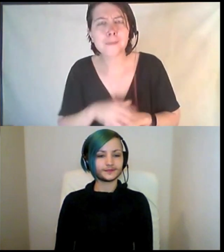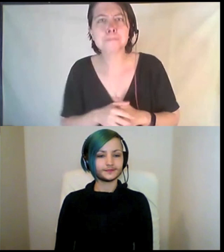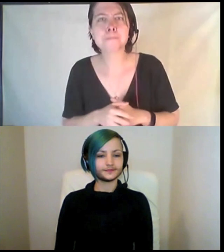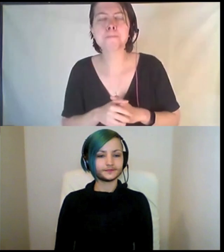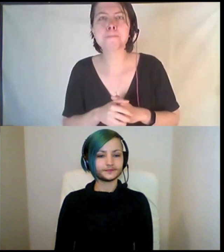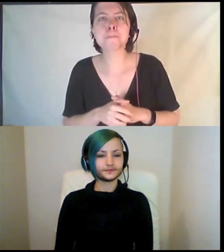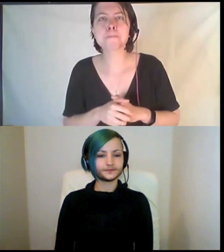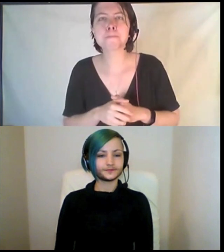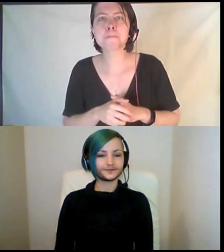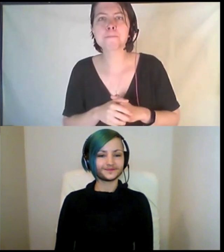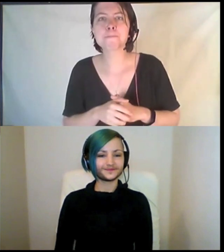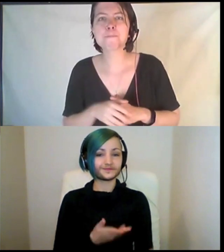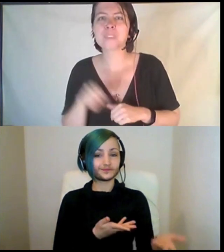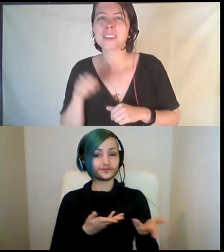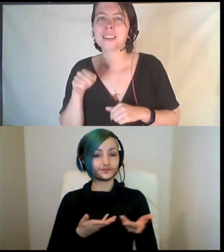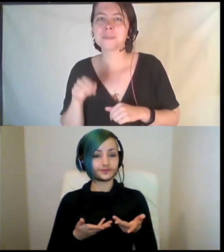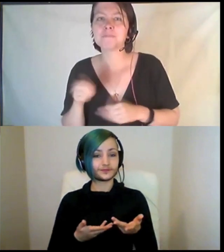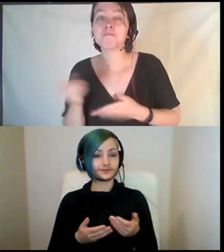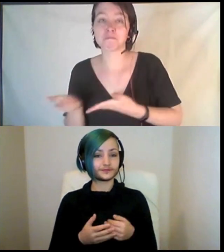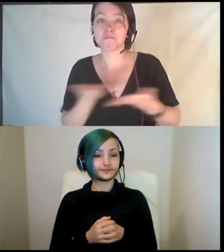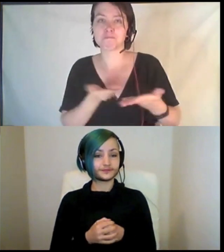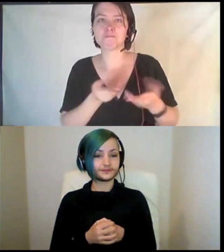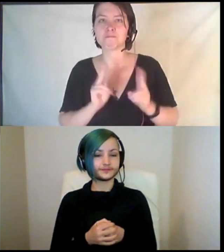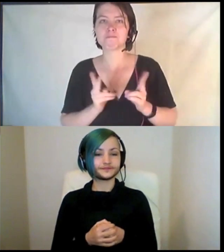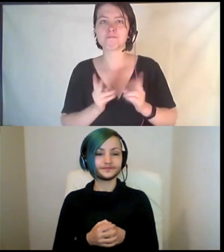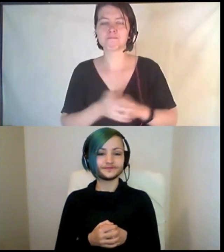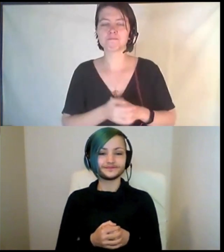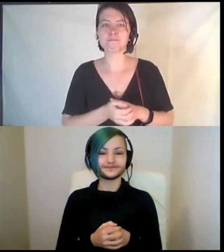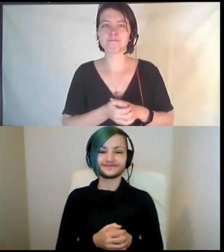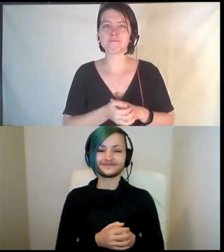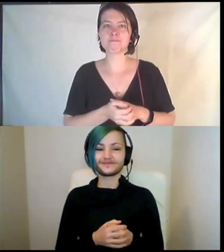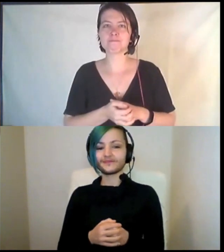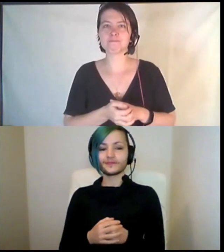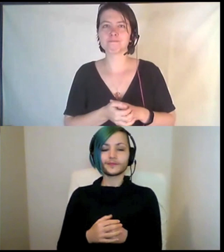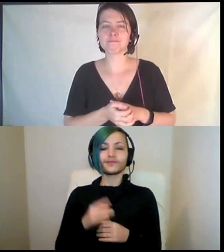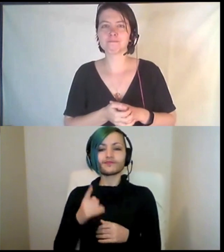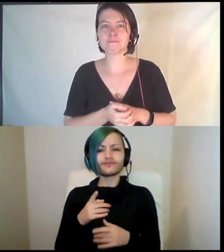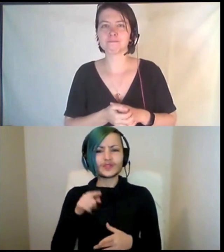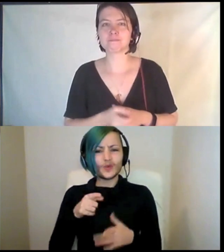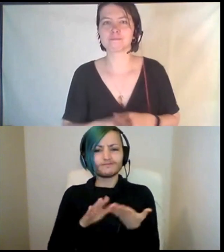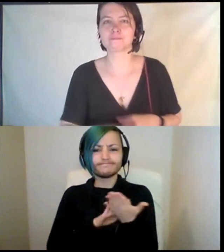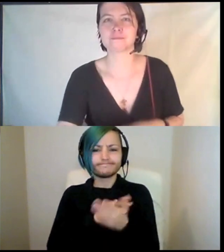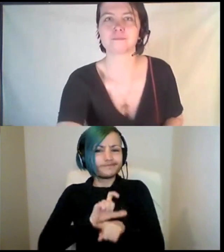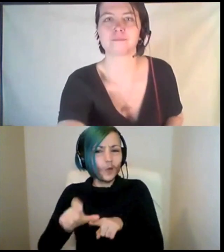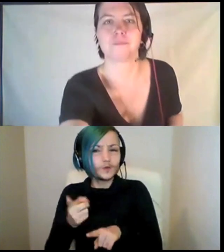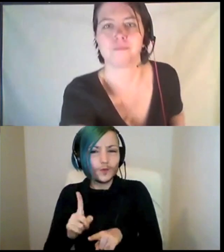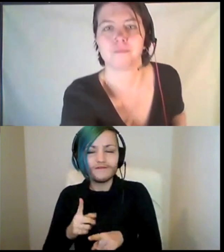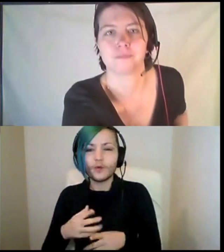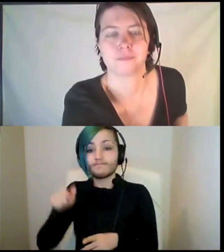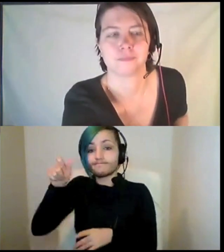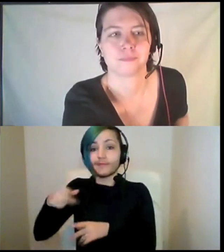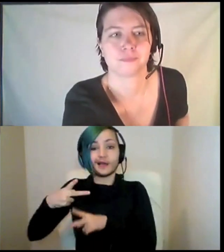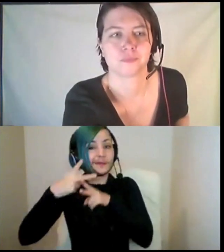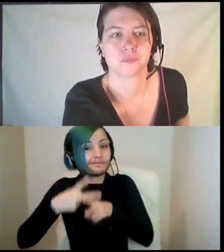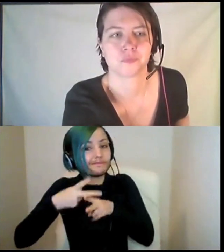is where they have mentoring, and they have someone mentoring me how to help